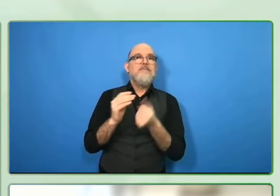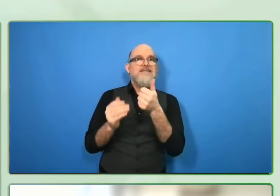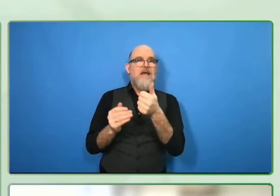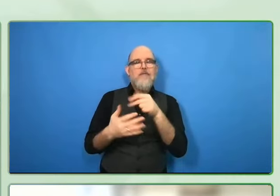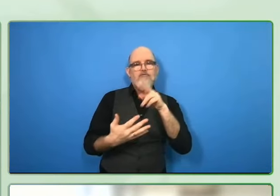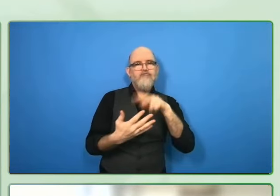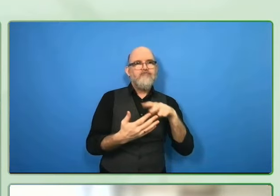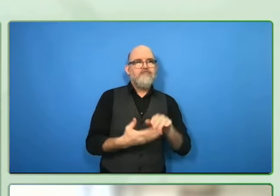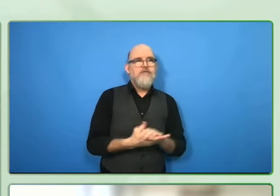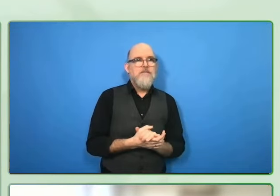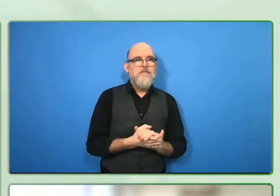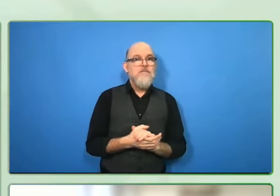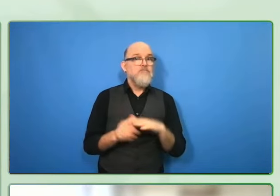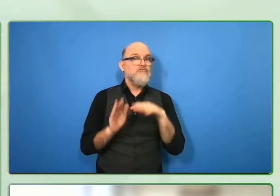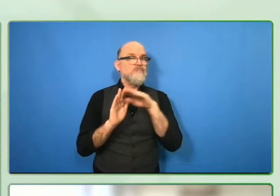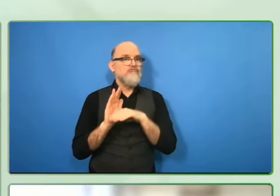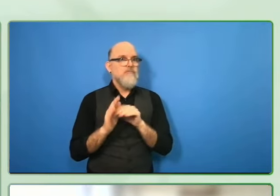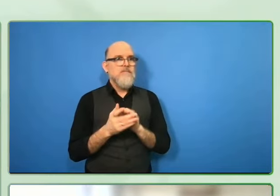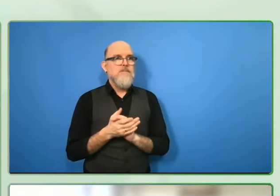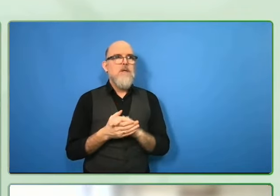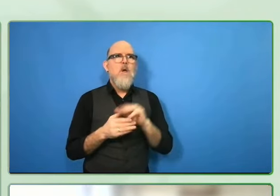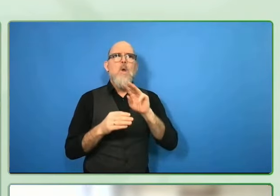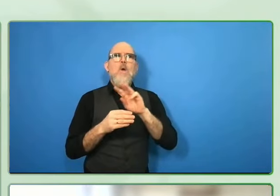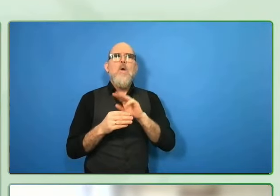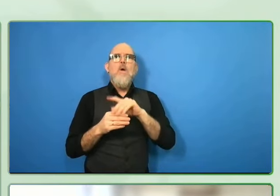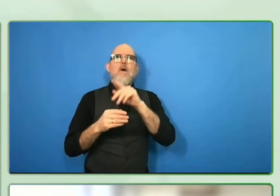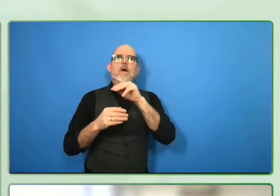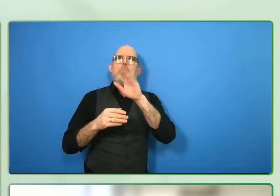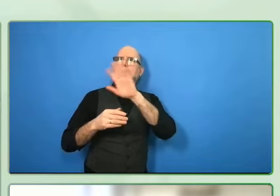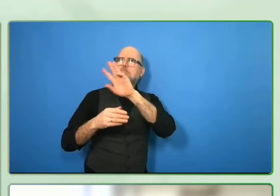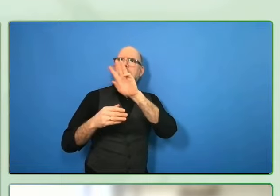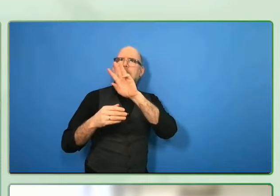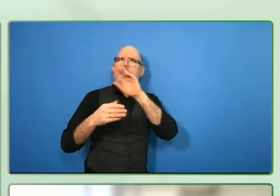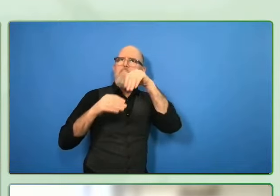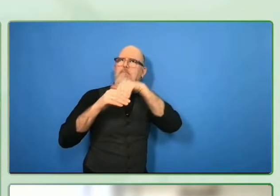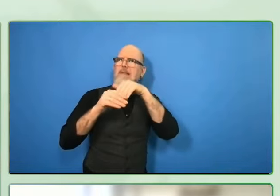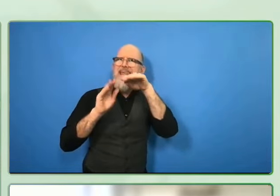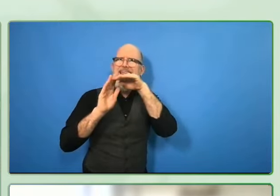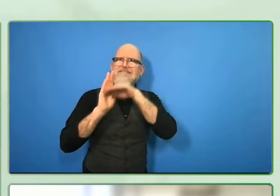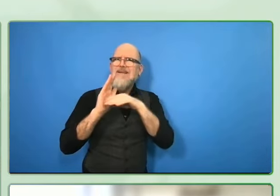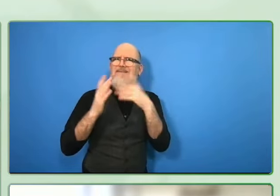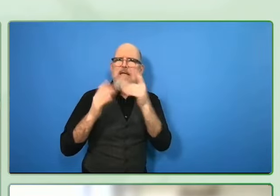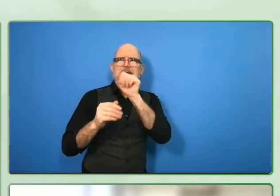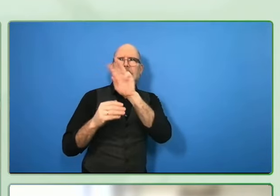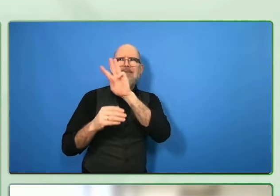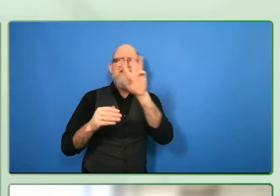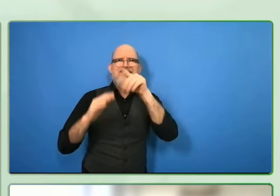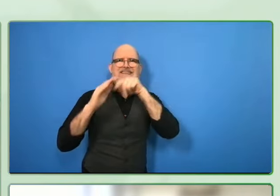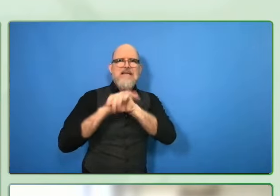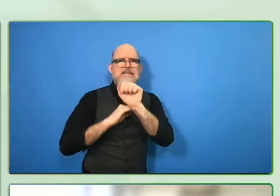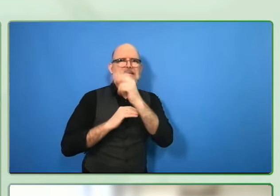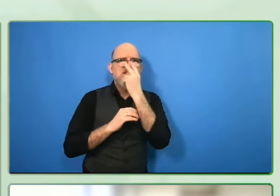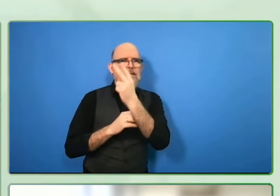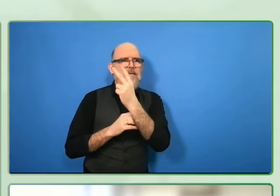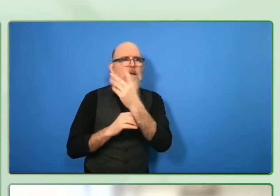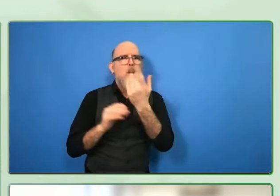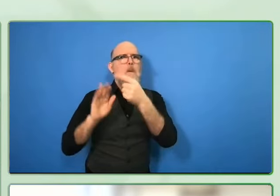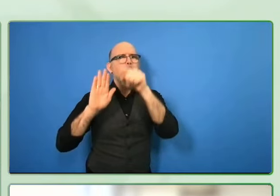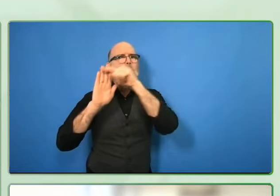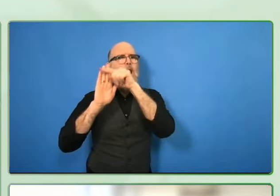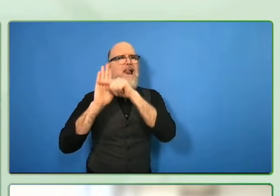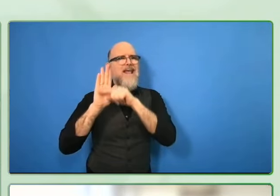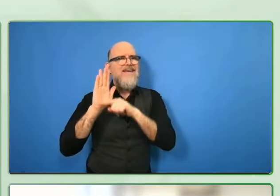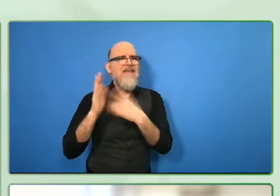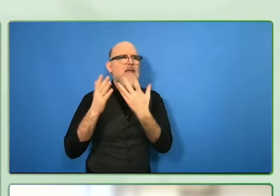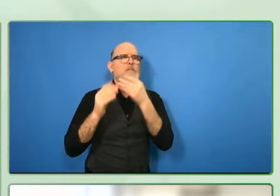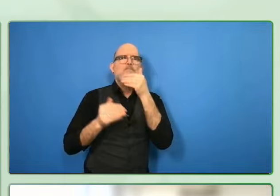with disabilities, and really to learn from that to change policies and processes in line with what we're talking about today, that actually you need to listen to